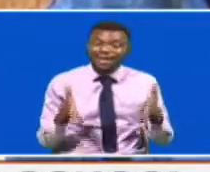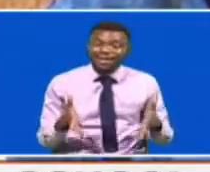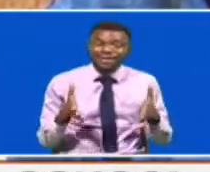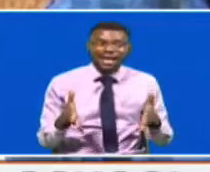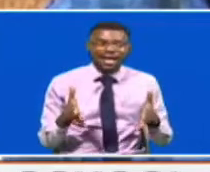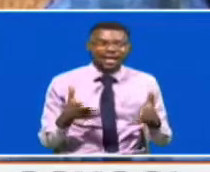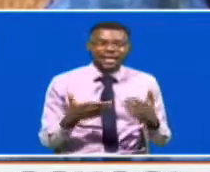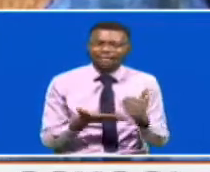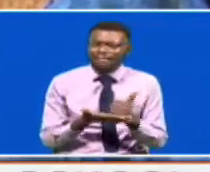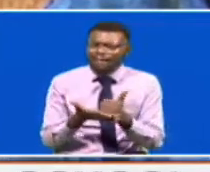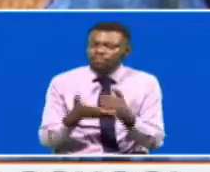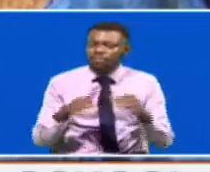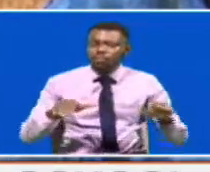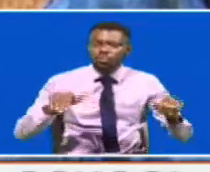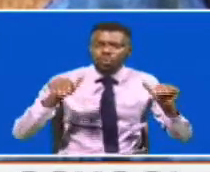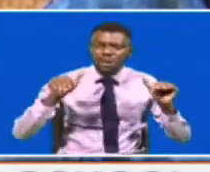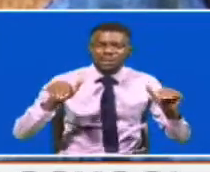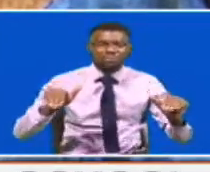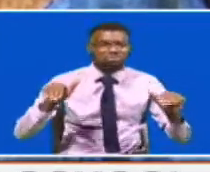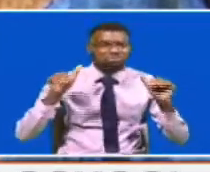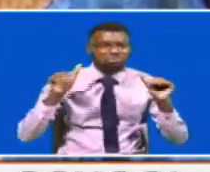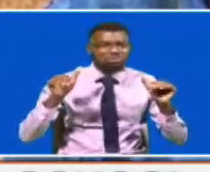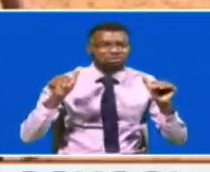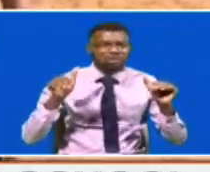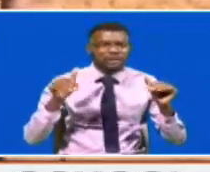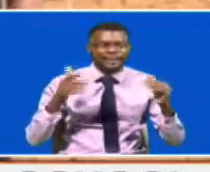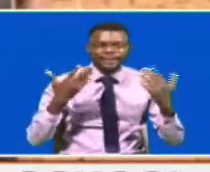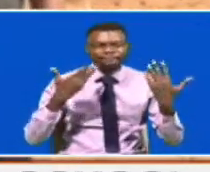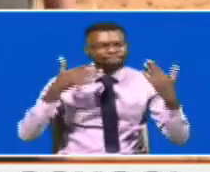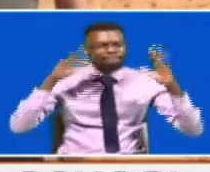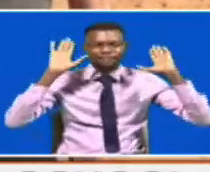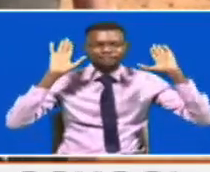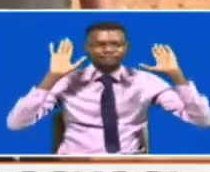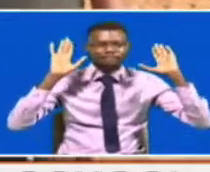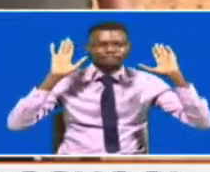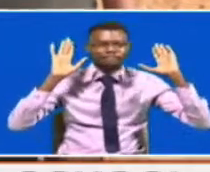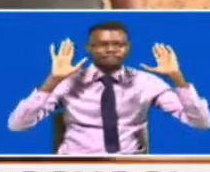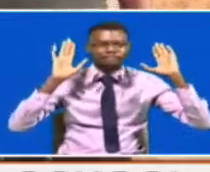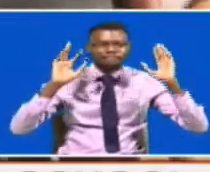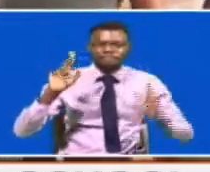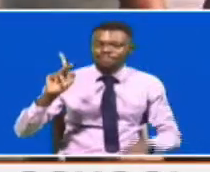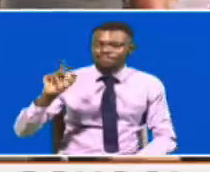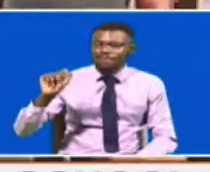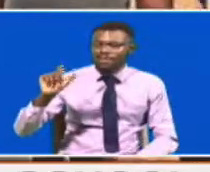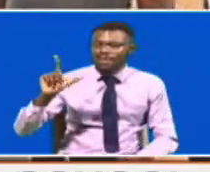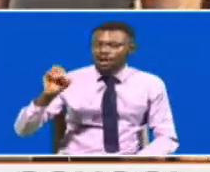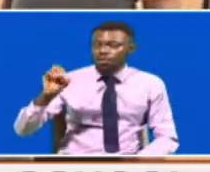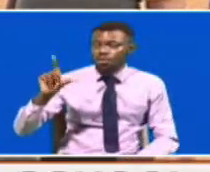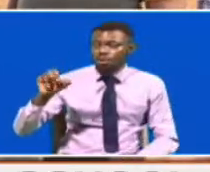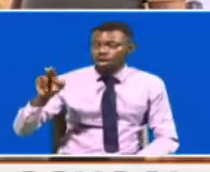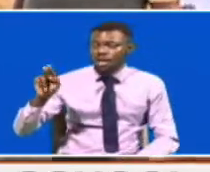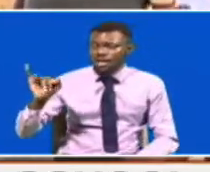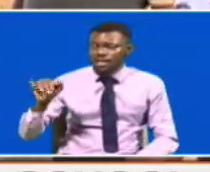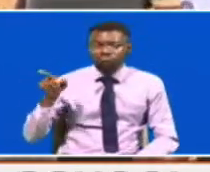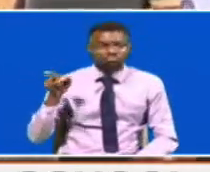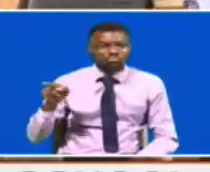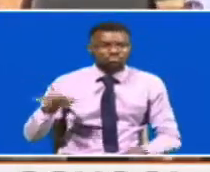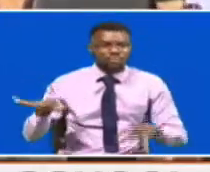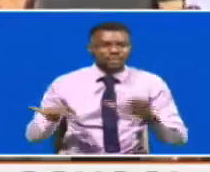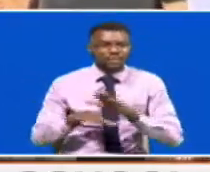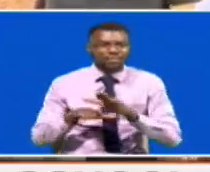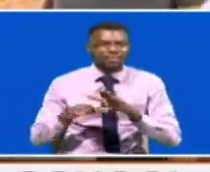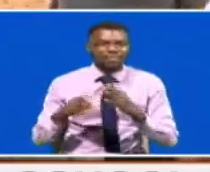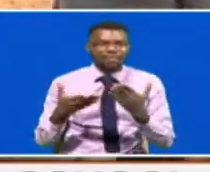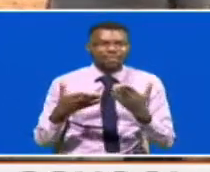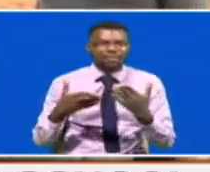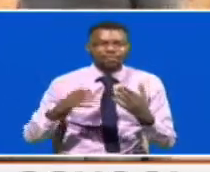hiyo misaada tukangojea mpaka mwisho tukaona imebounce. Kaloleni sub-county education officer Josephine Lamata